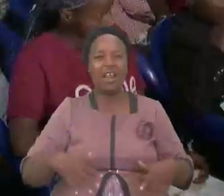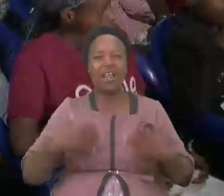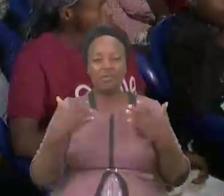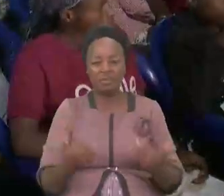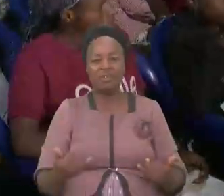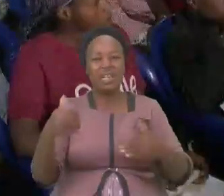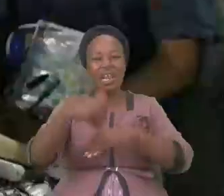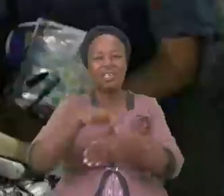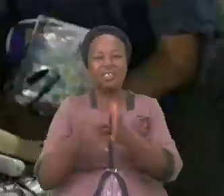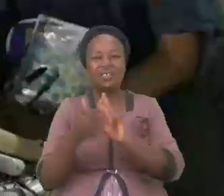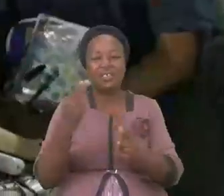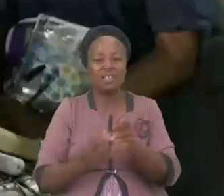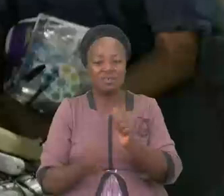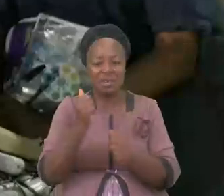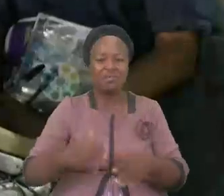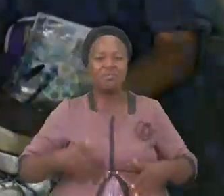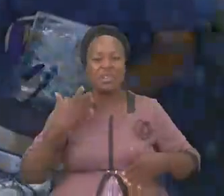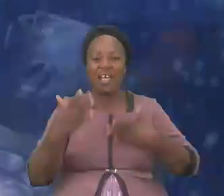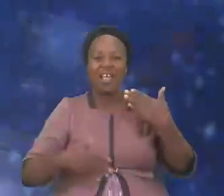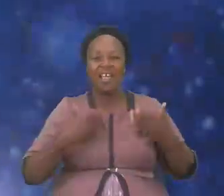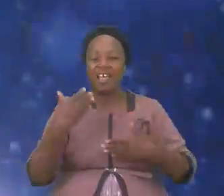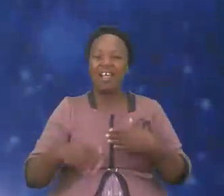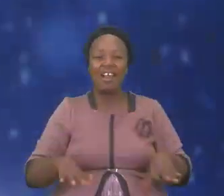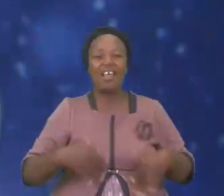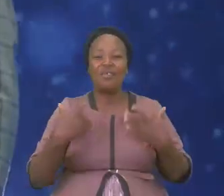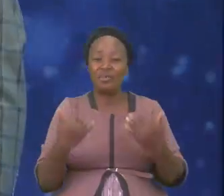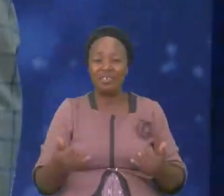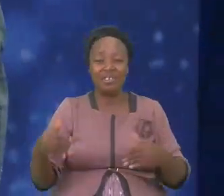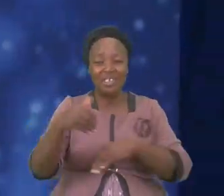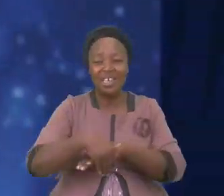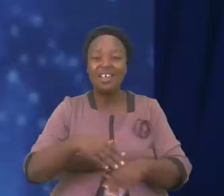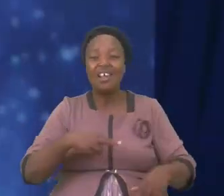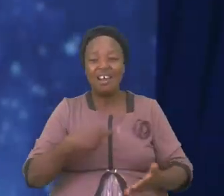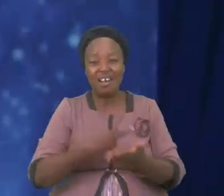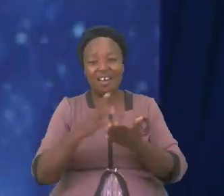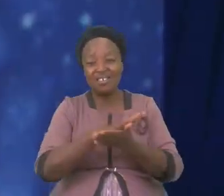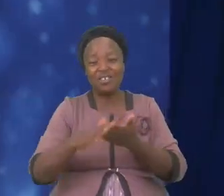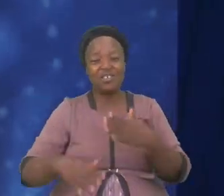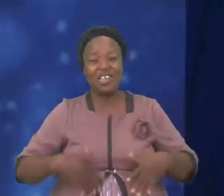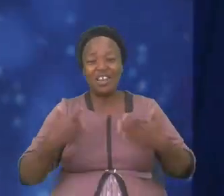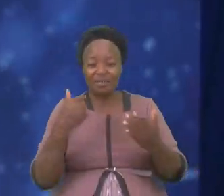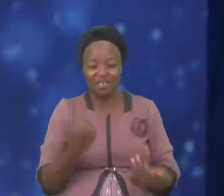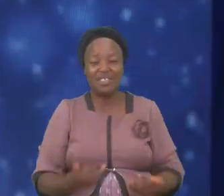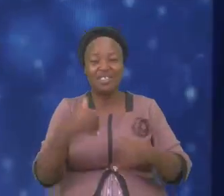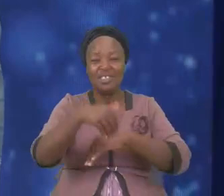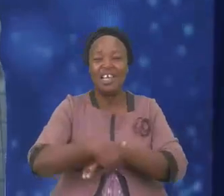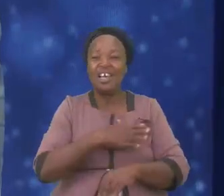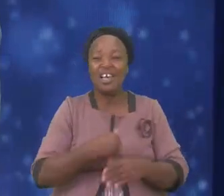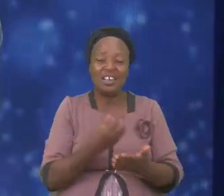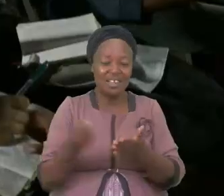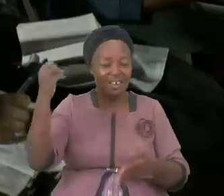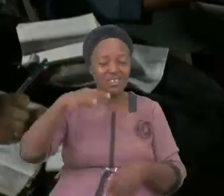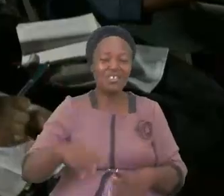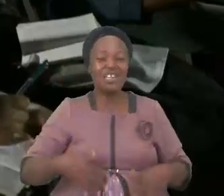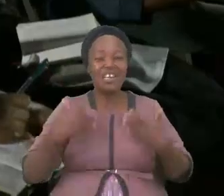life tonight. A gracious life tonight. And that they might have it more